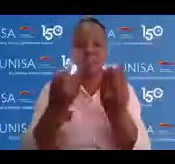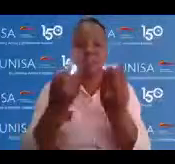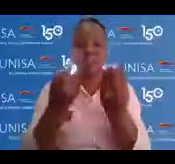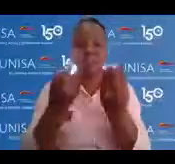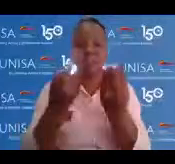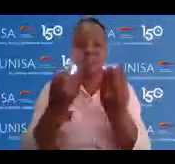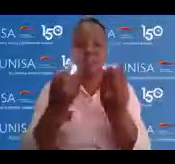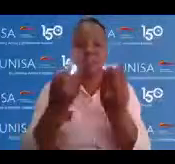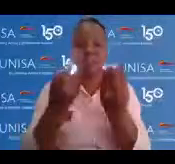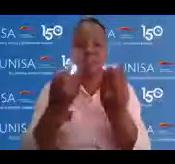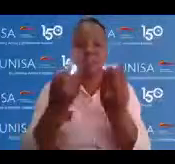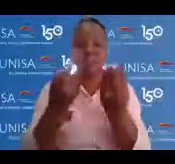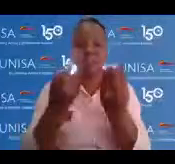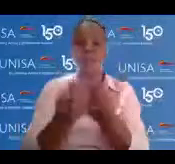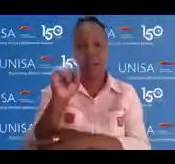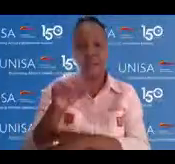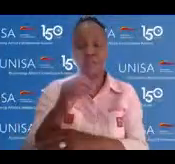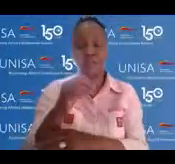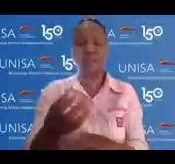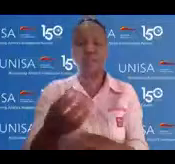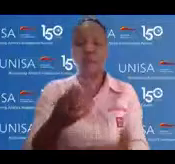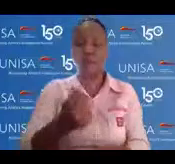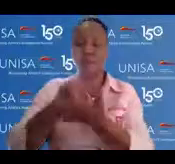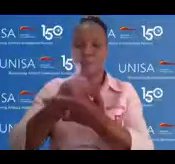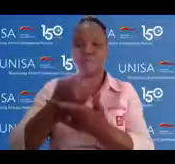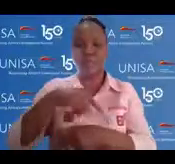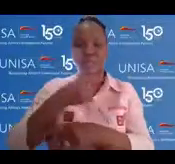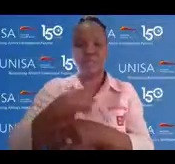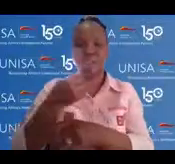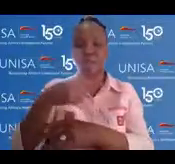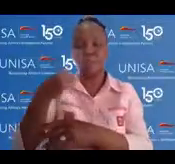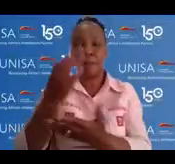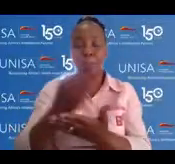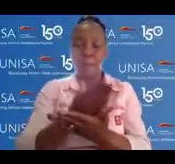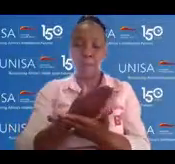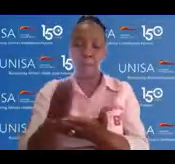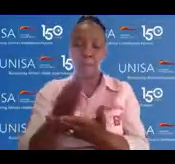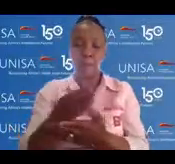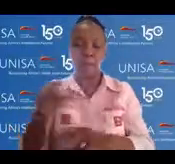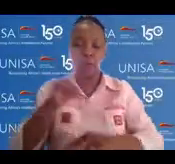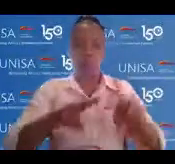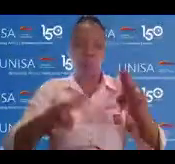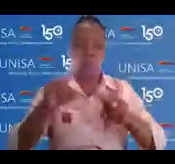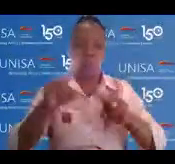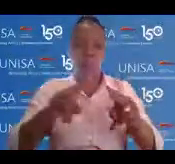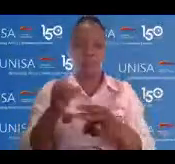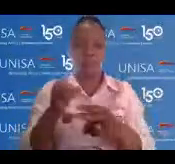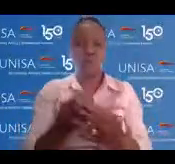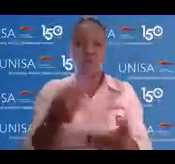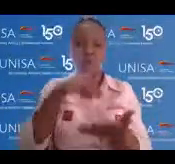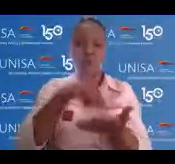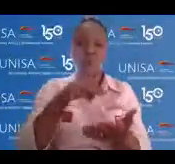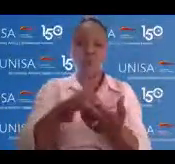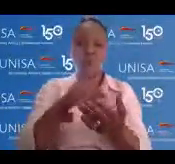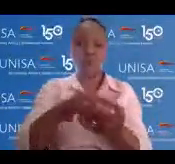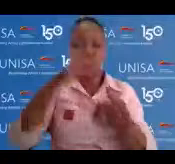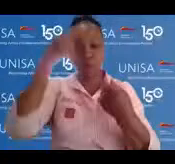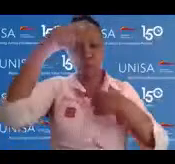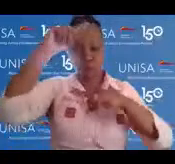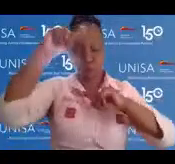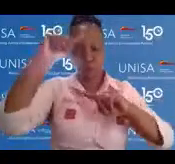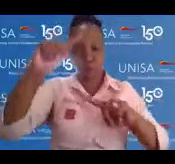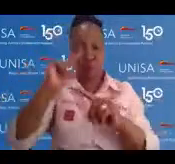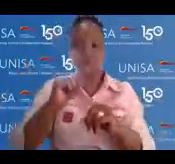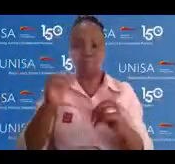into the next step, the next part of step 1. Proctoring lookup tool, My Modules full profile photo update, and required device. And these are critical